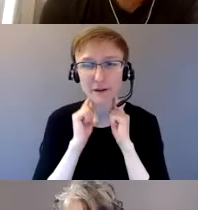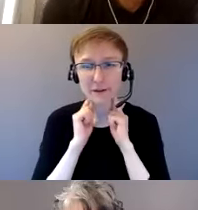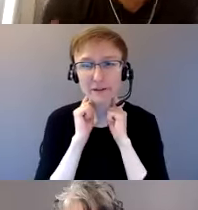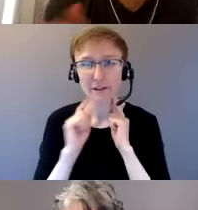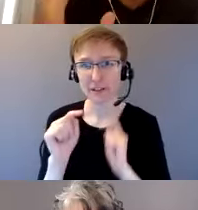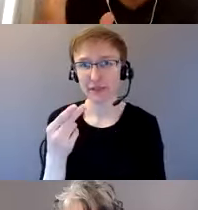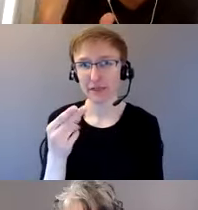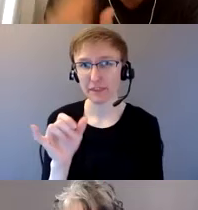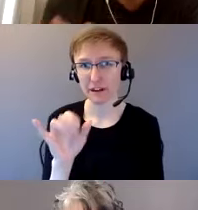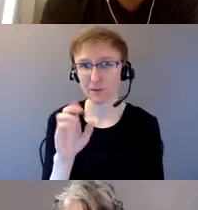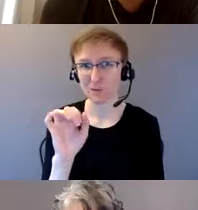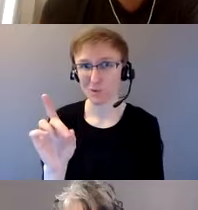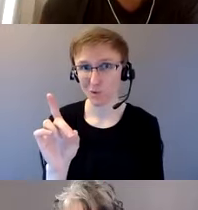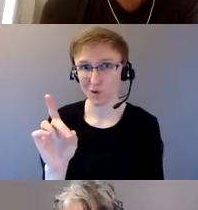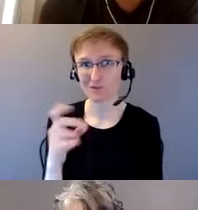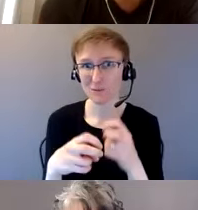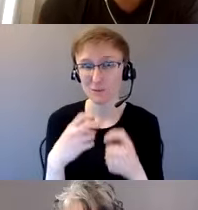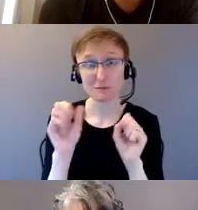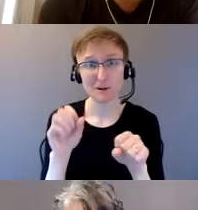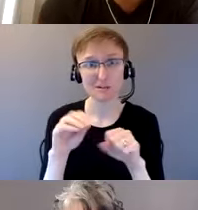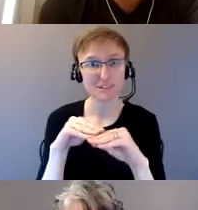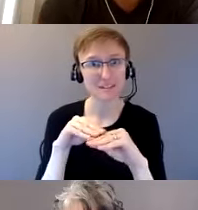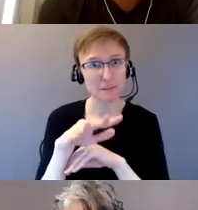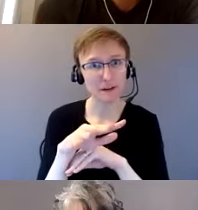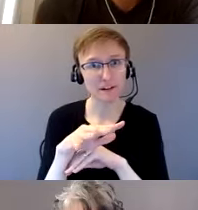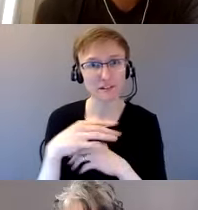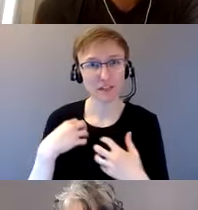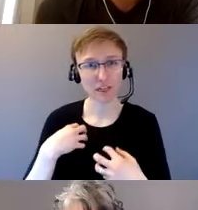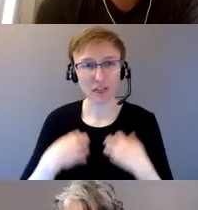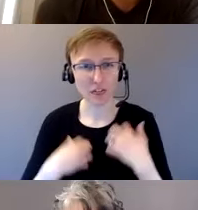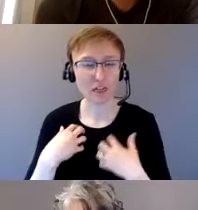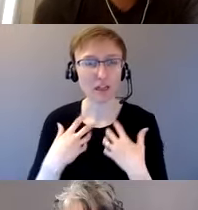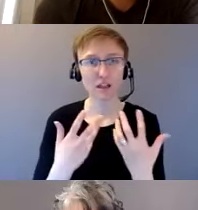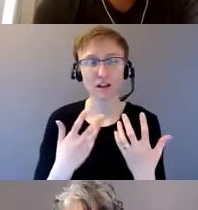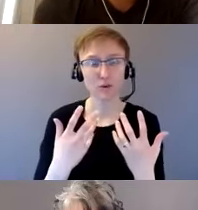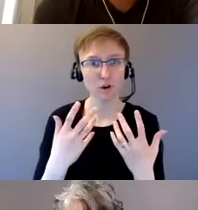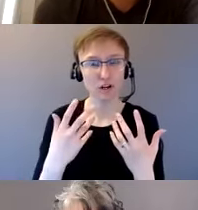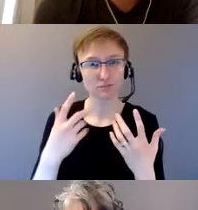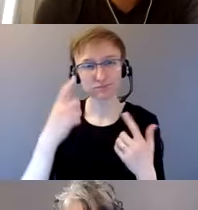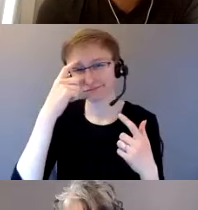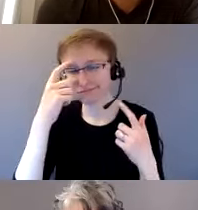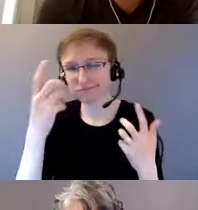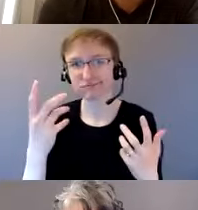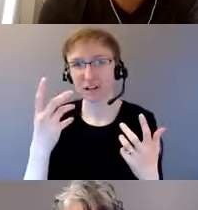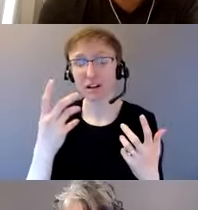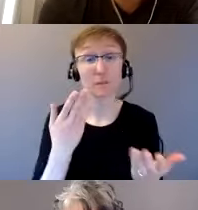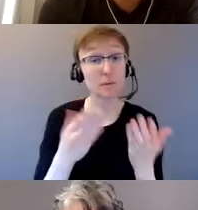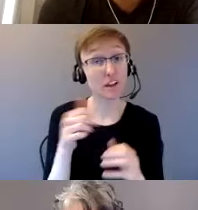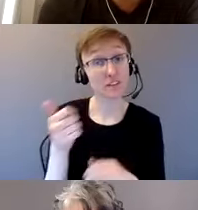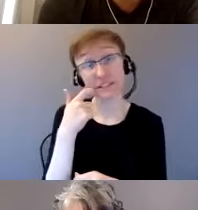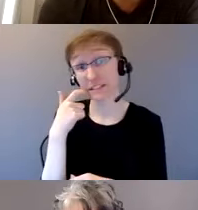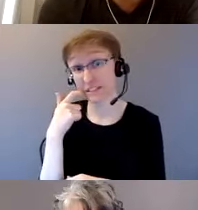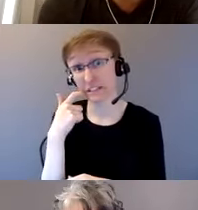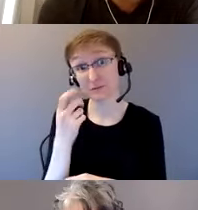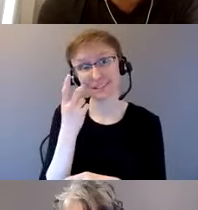which can relate to brain health and mood problems, or other addictions, right? In this case, there's at least some family history